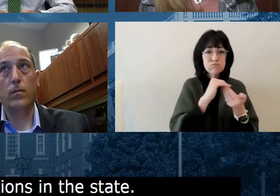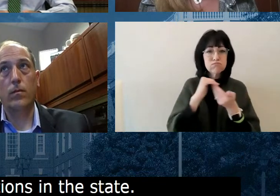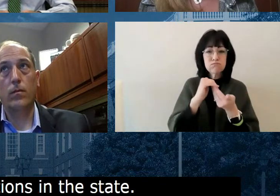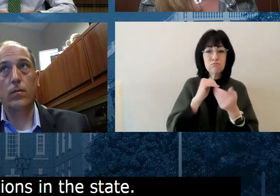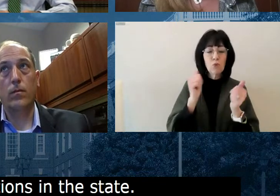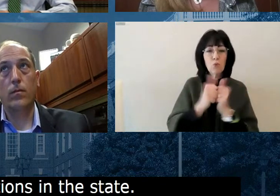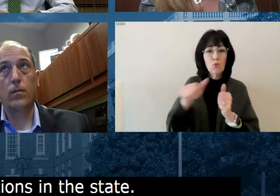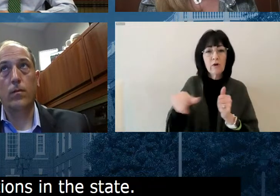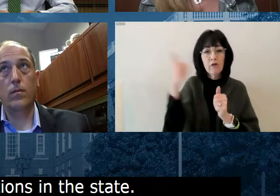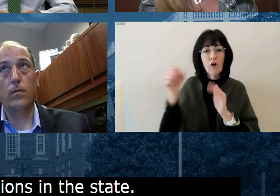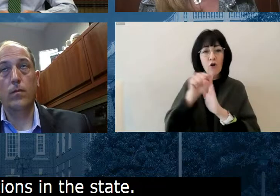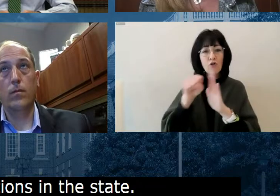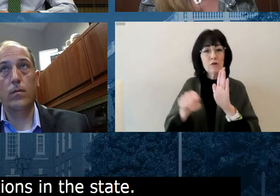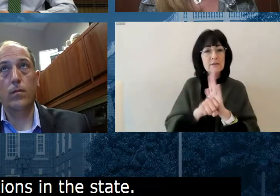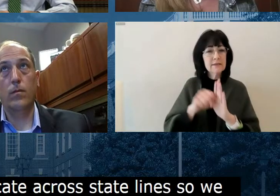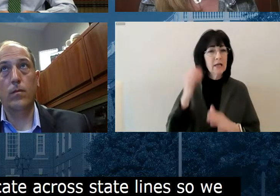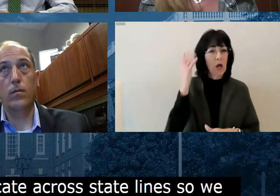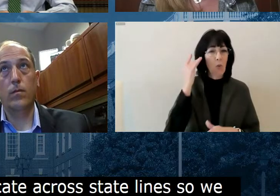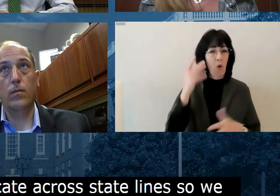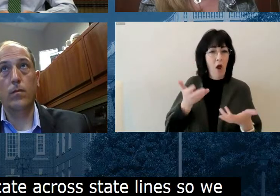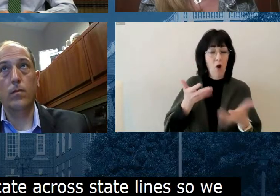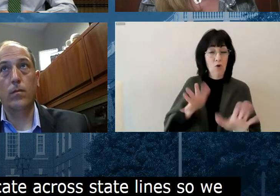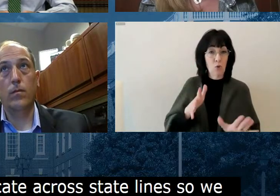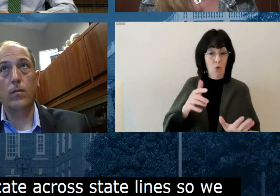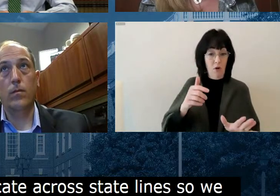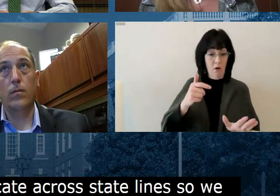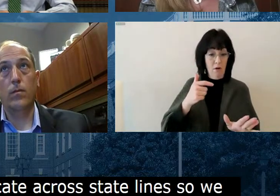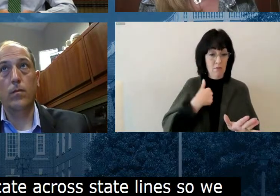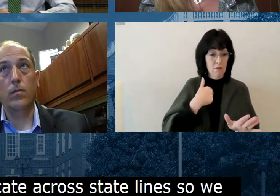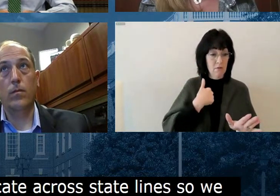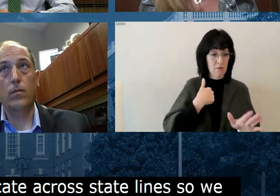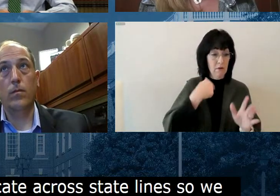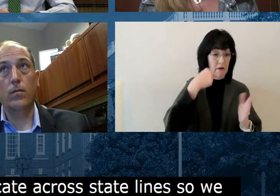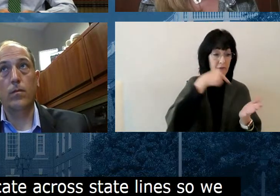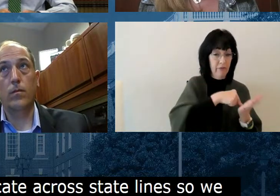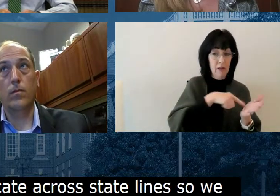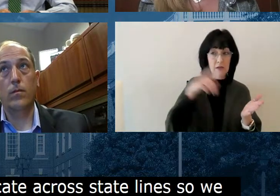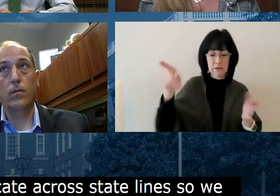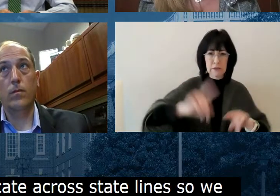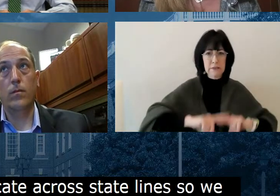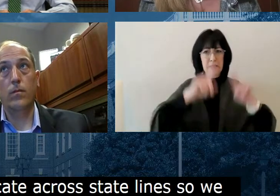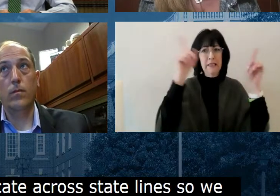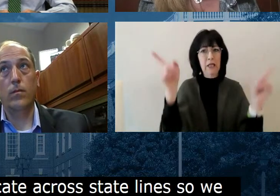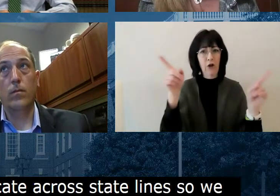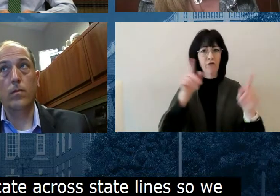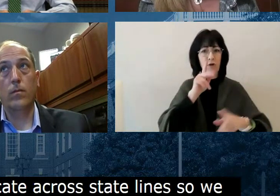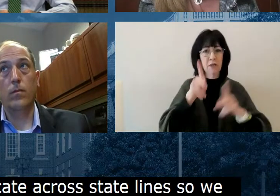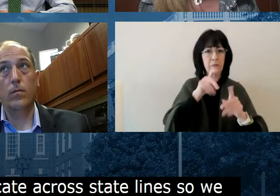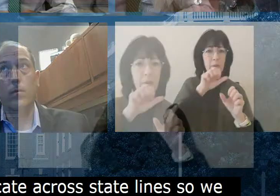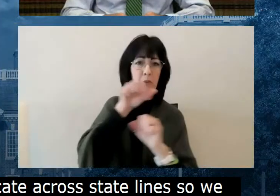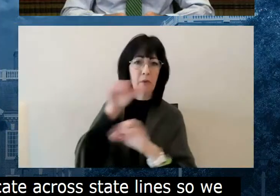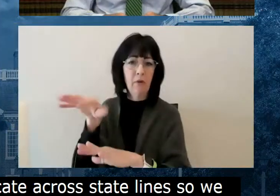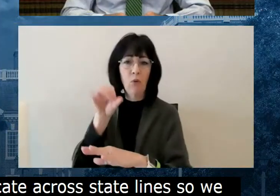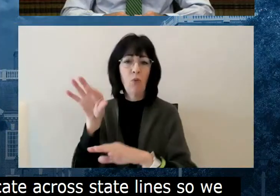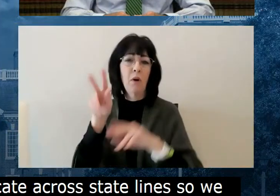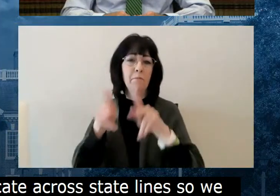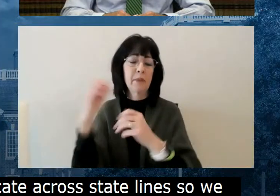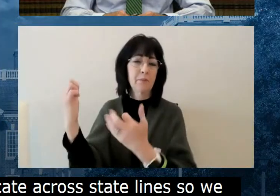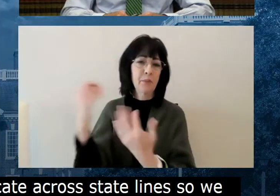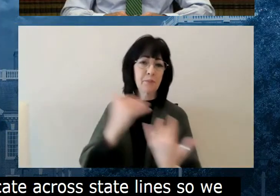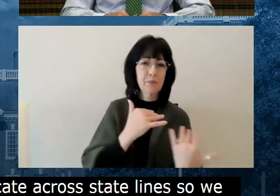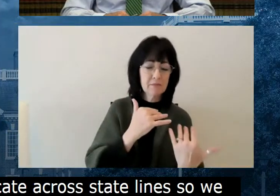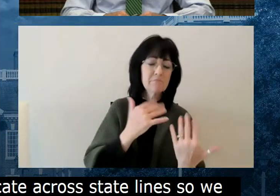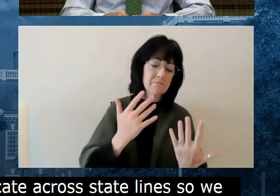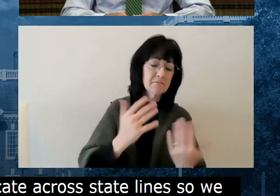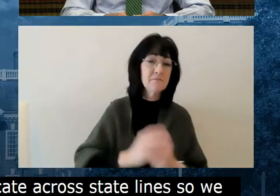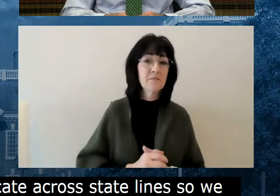cross-border challenges that we've seen in the past. So let's go right away to the data dashboard. And you can see